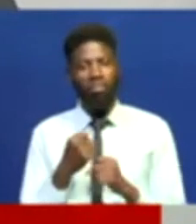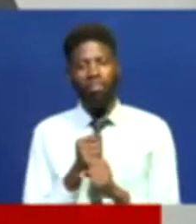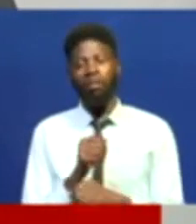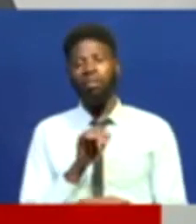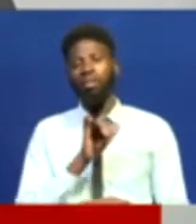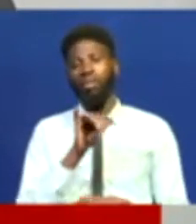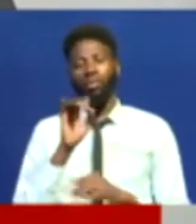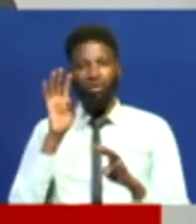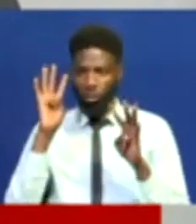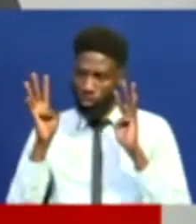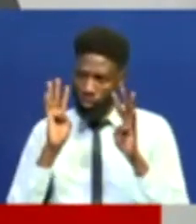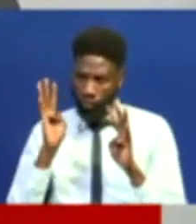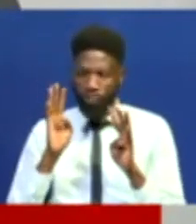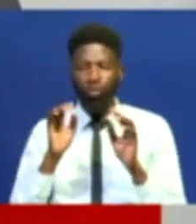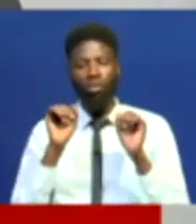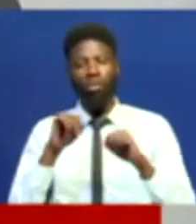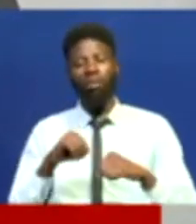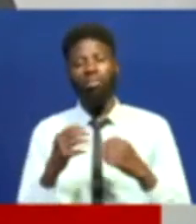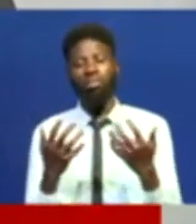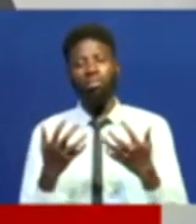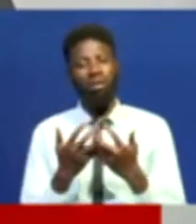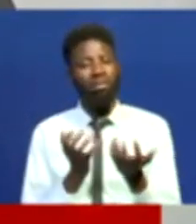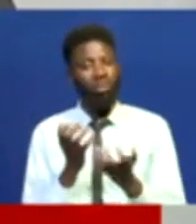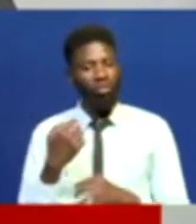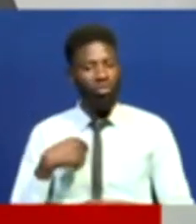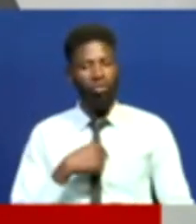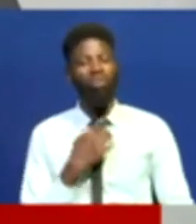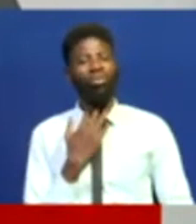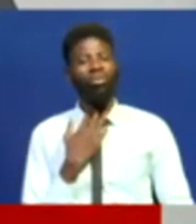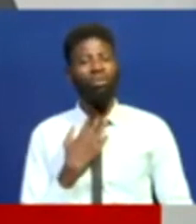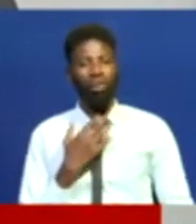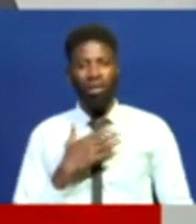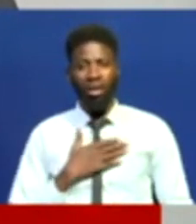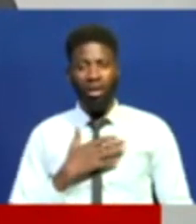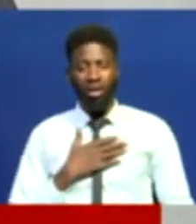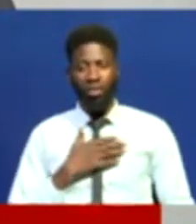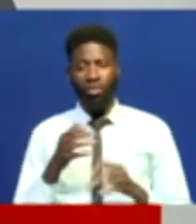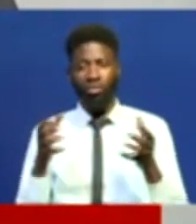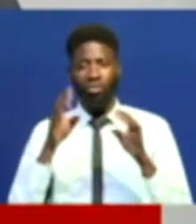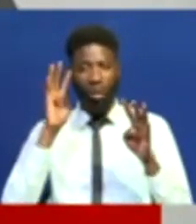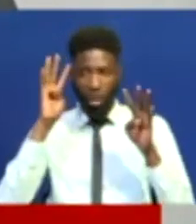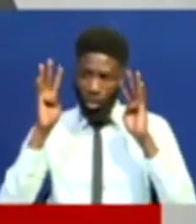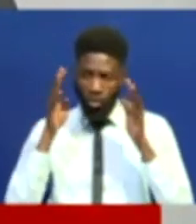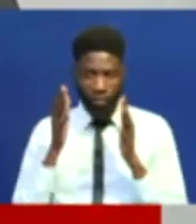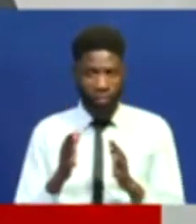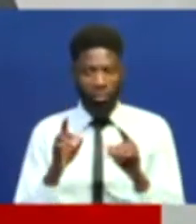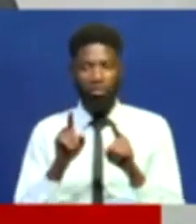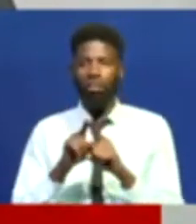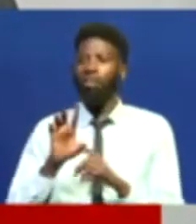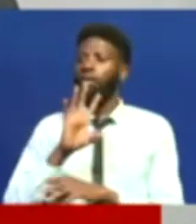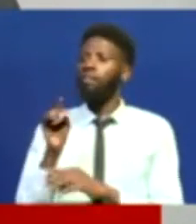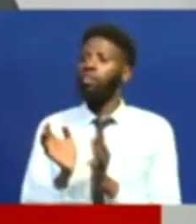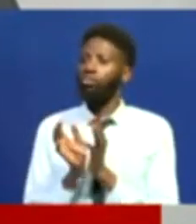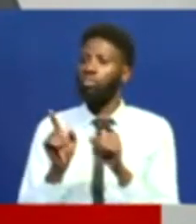innovations commercially viable. So we want to expose our innovators to the rest of Africa and to the